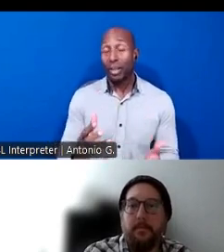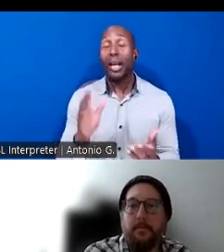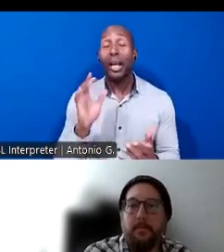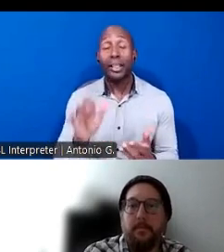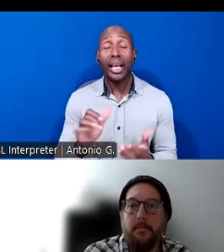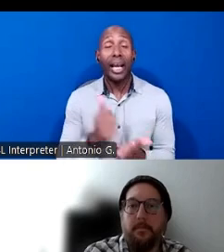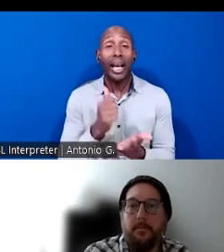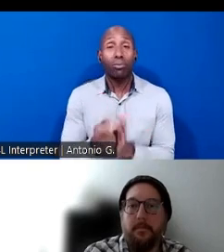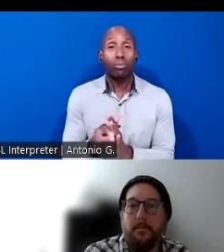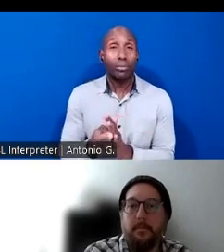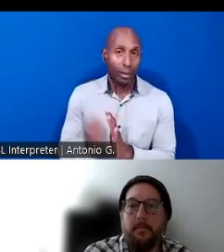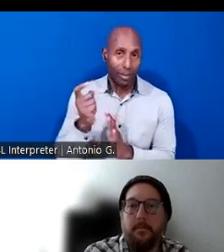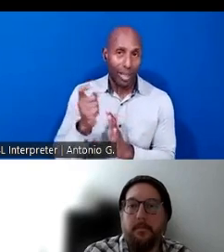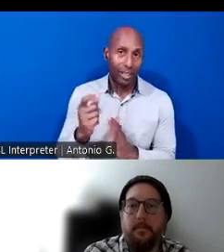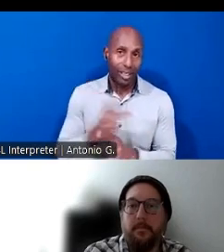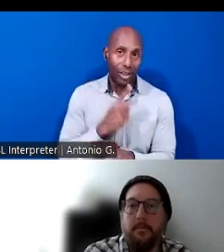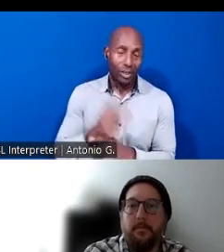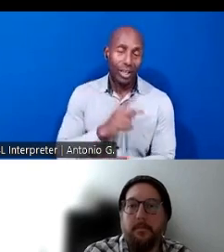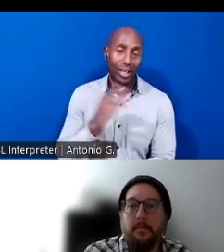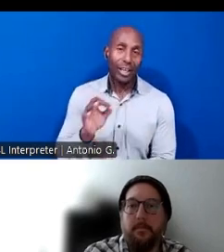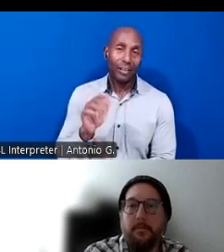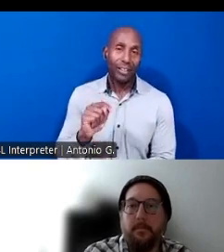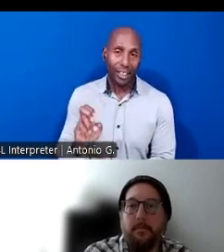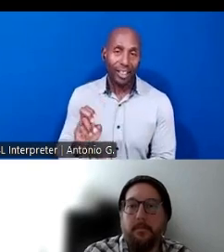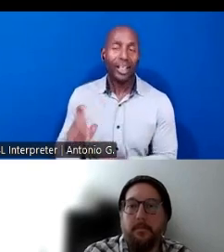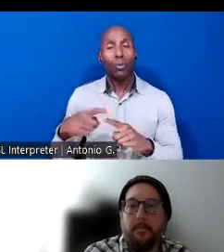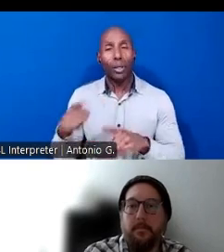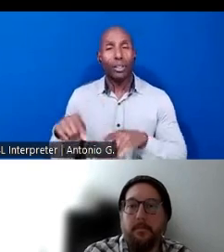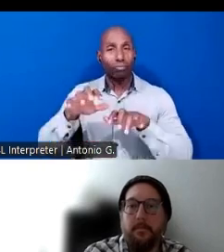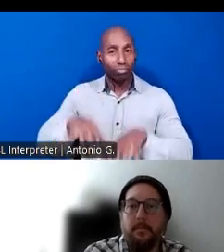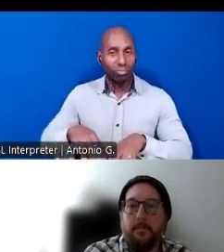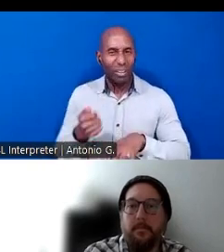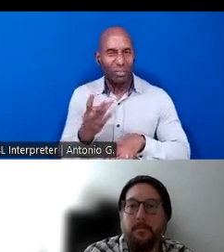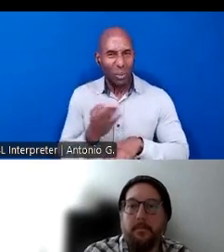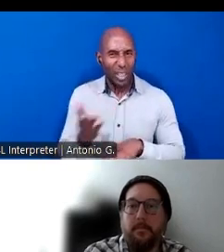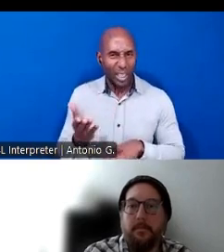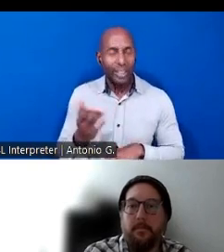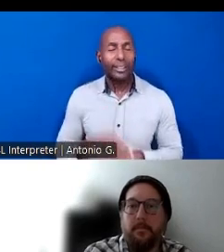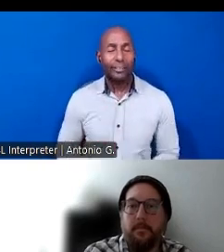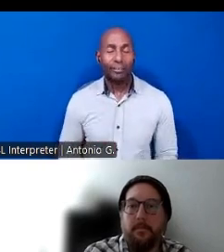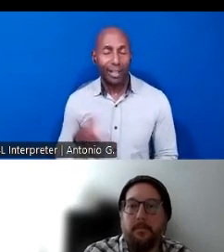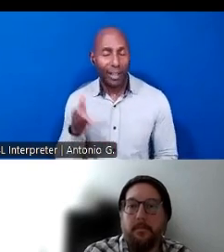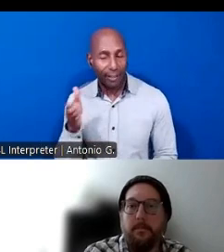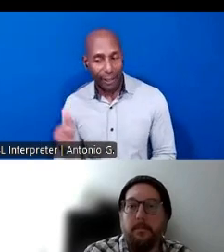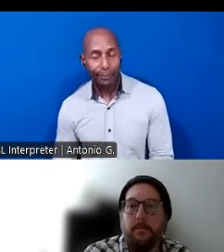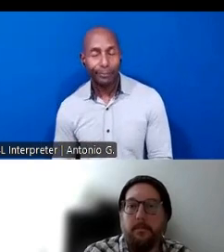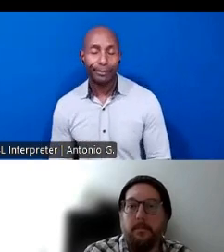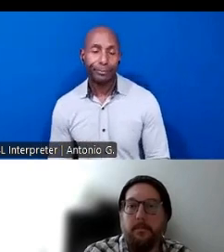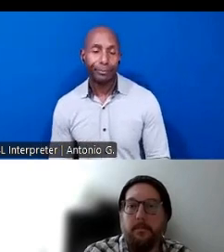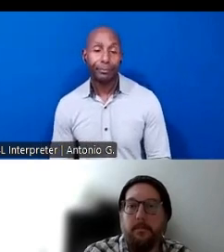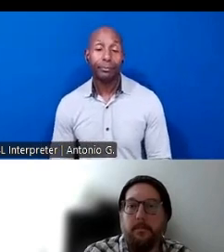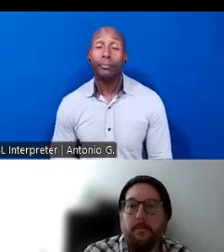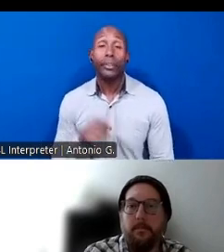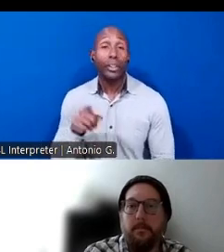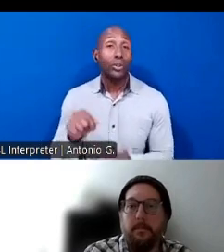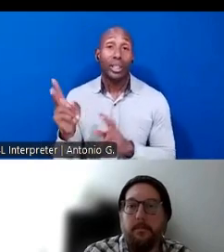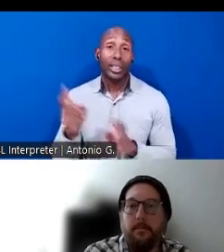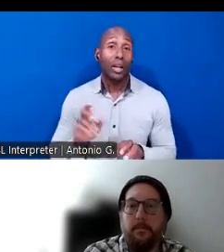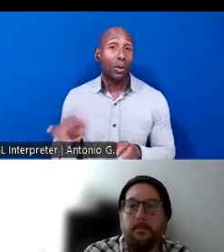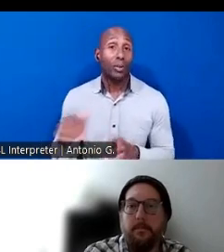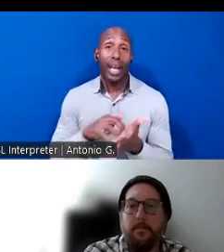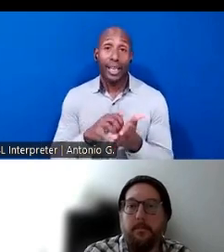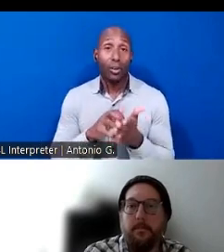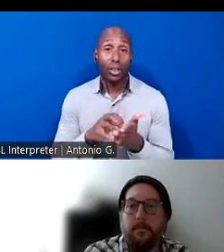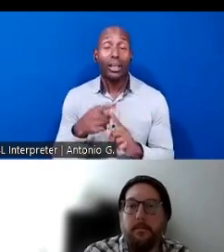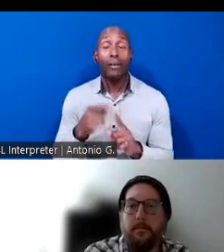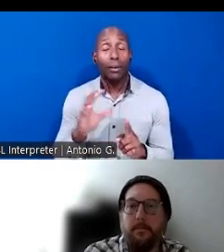calculate FTEs if you input a little bit of data. And that's something that you can download from our website and use every